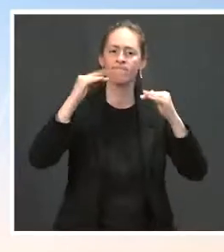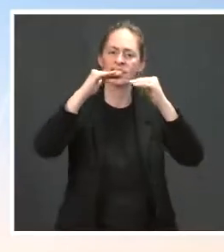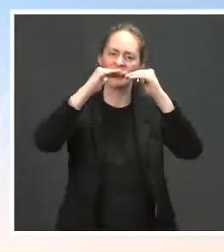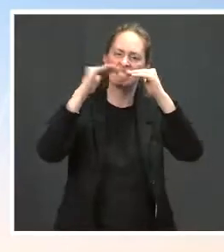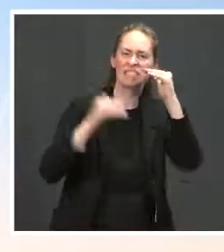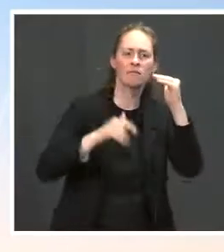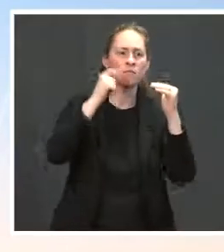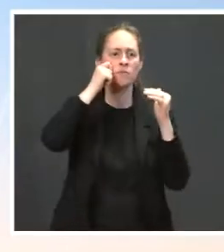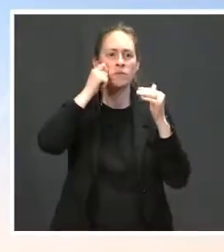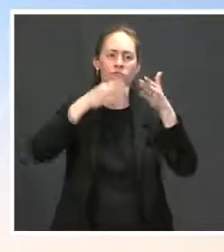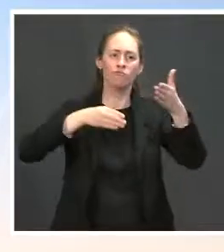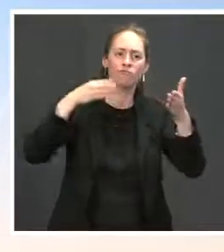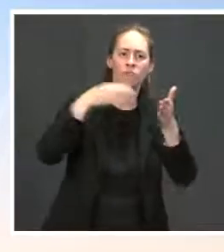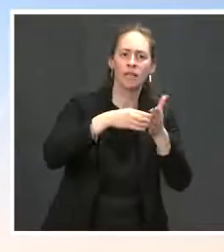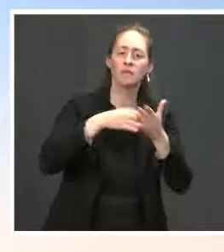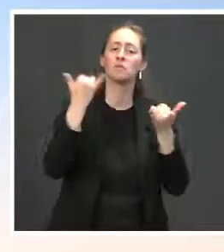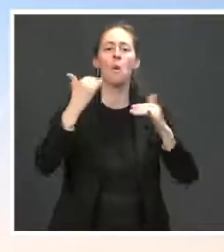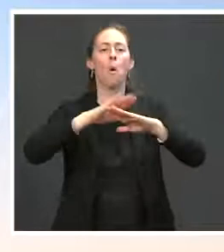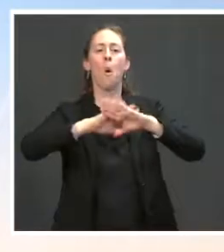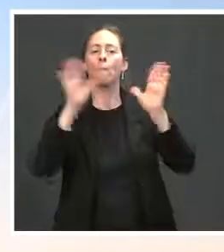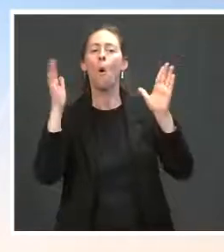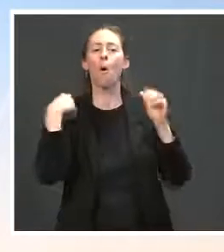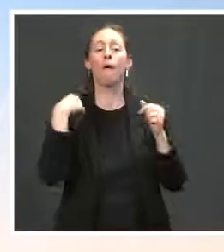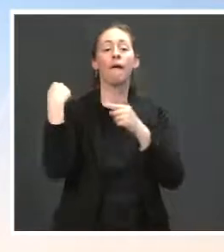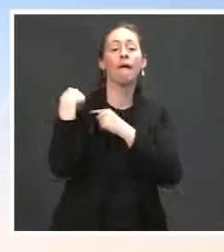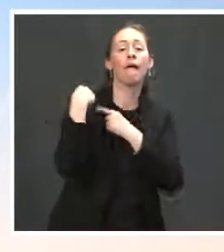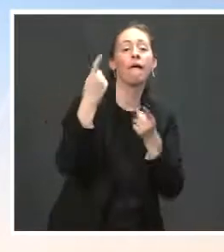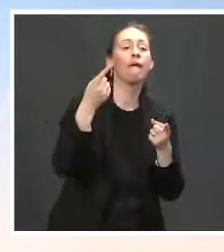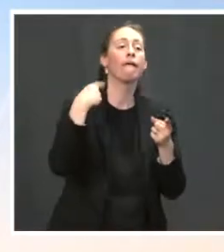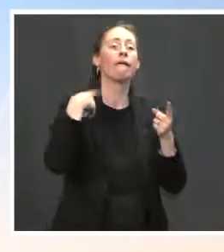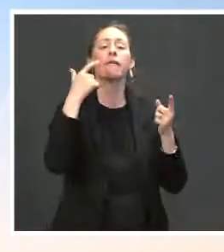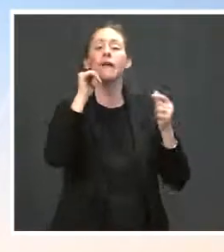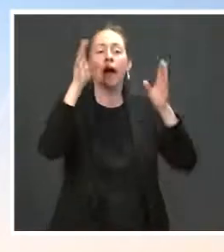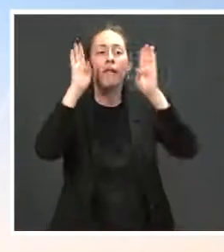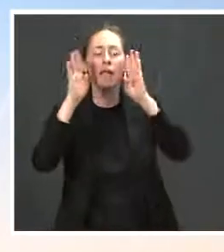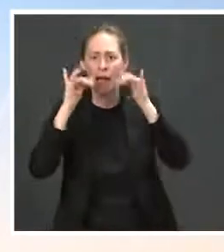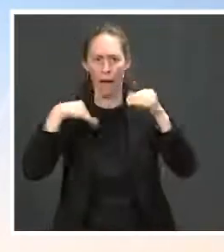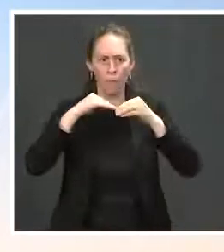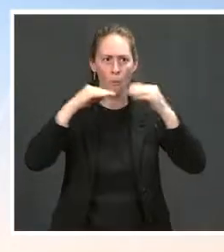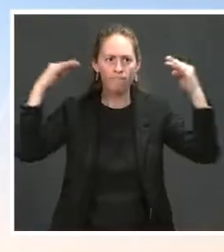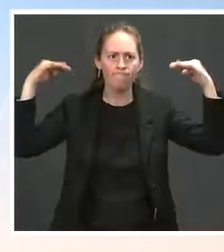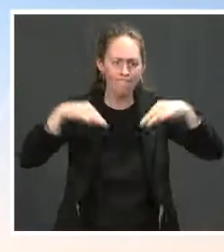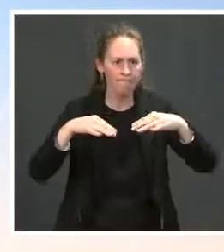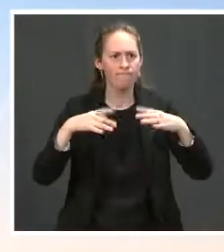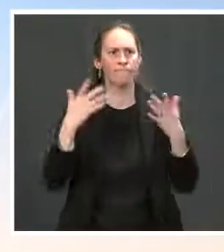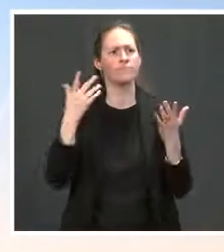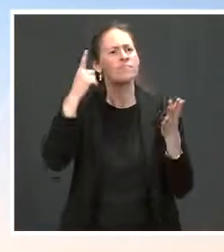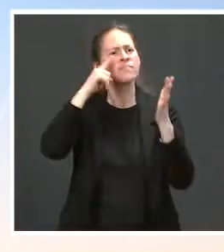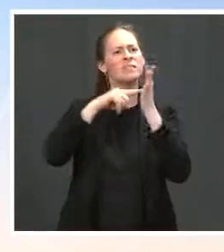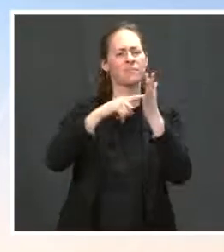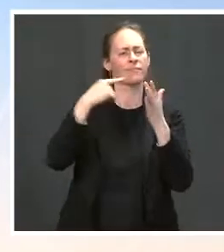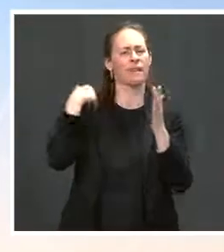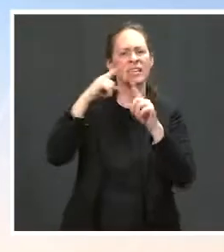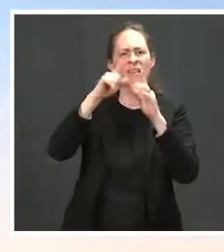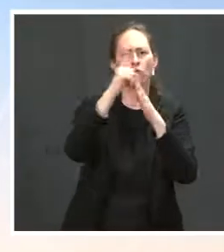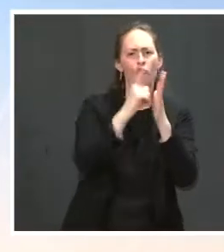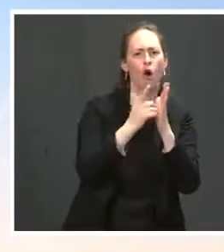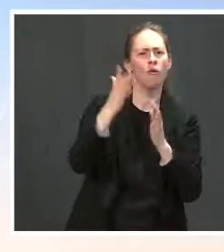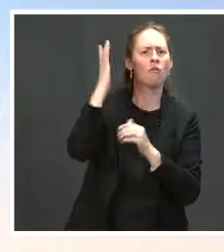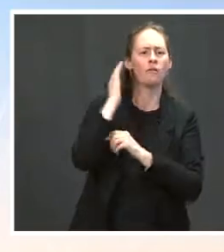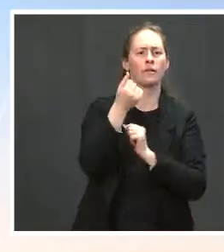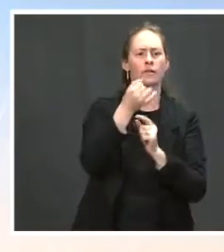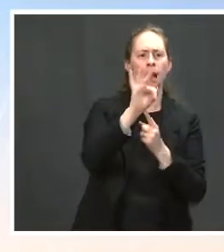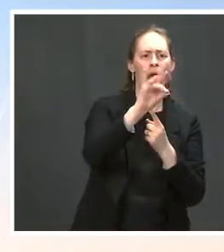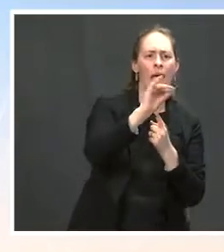of multiple federal laws in the 1980s and 90s that disproportionately jailed black people and contributed to what many people see as